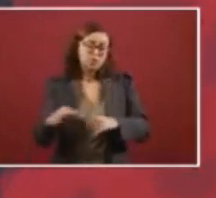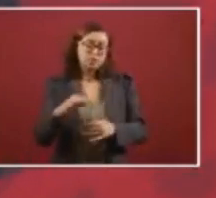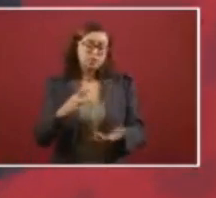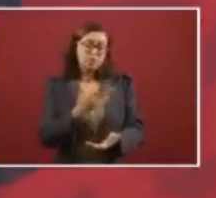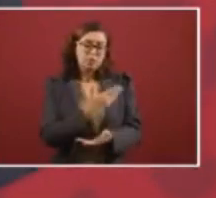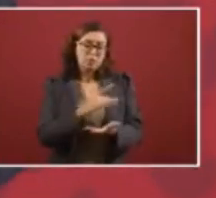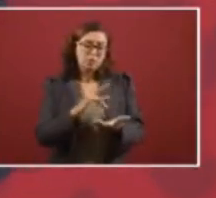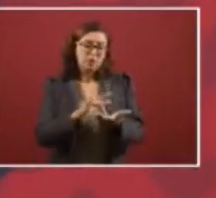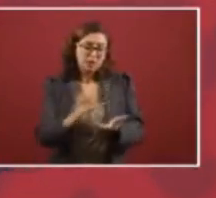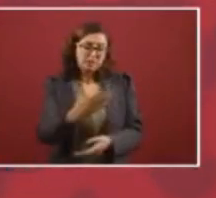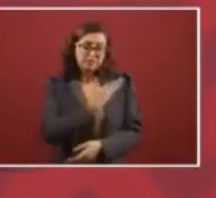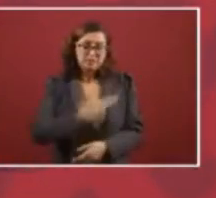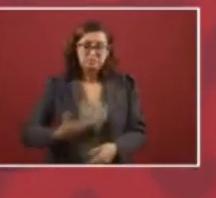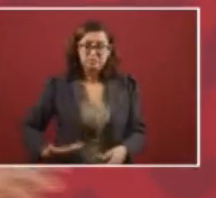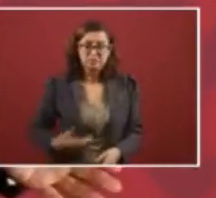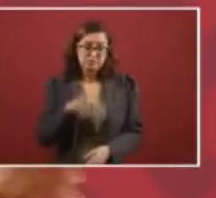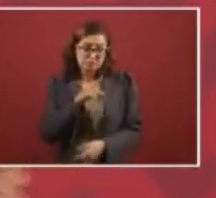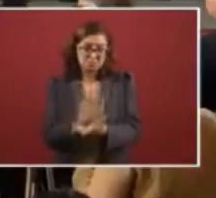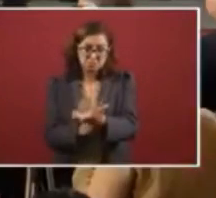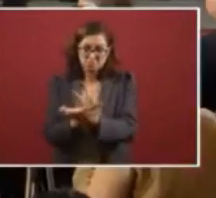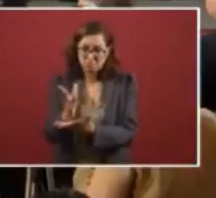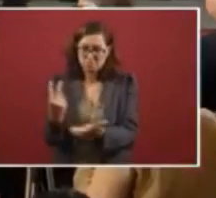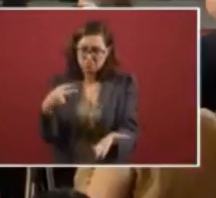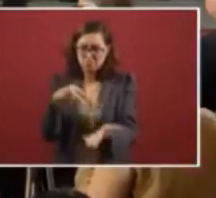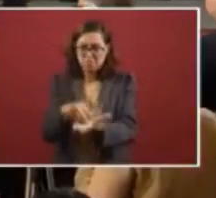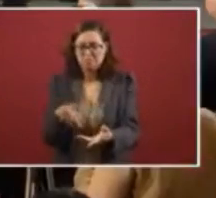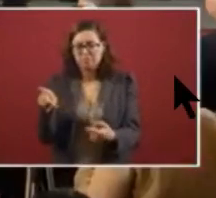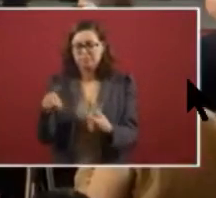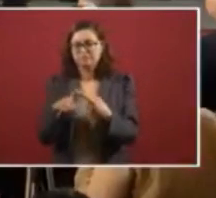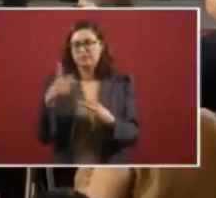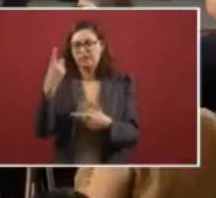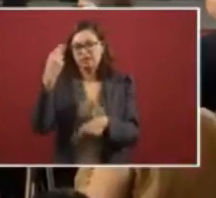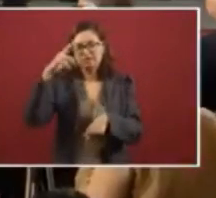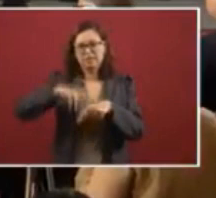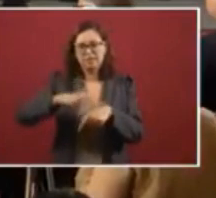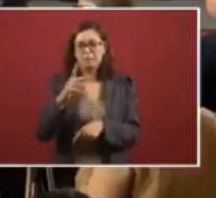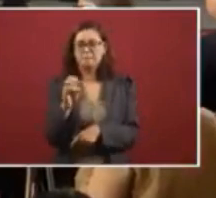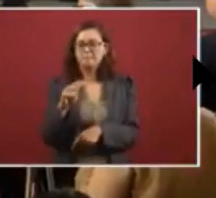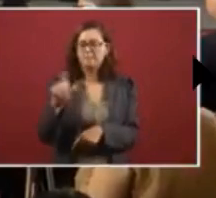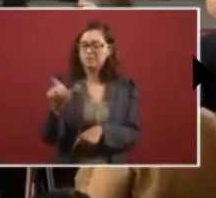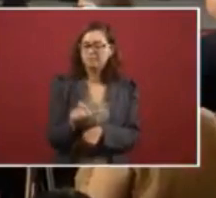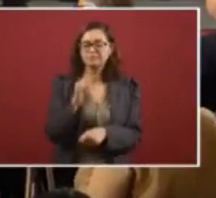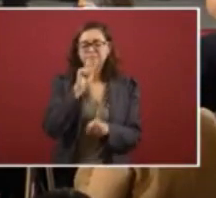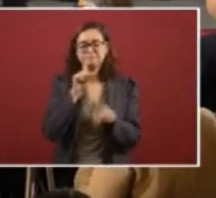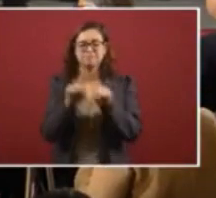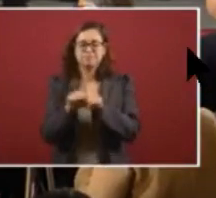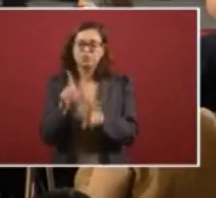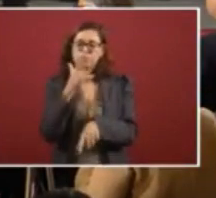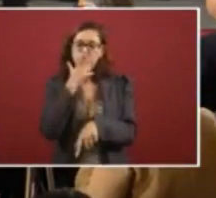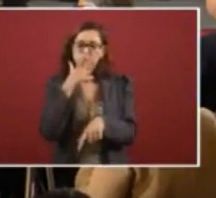And so I just want to now thank the president and the director of Pemex, and